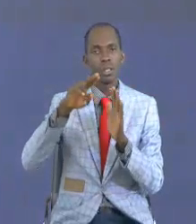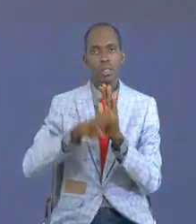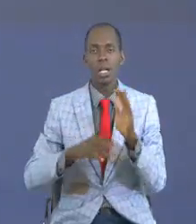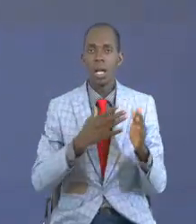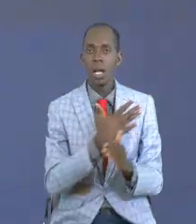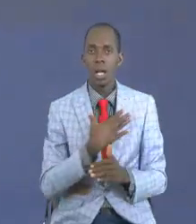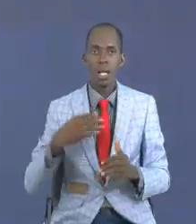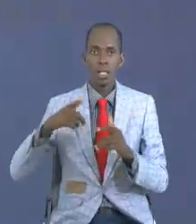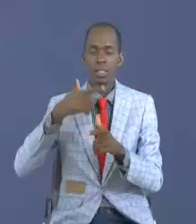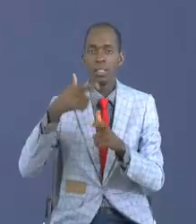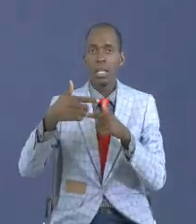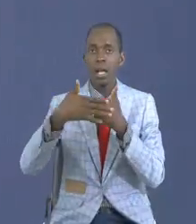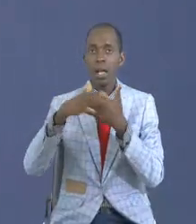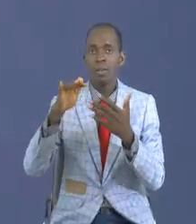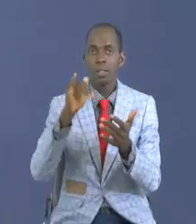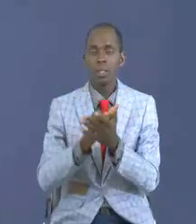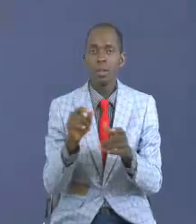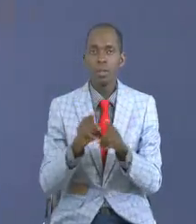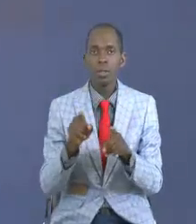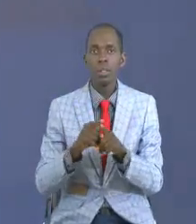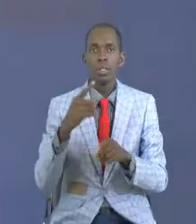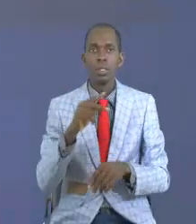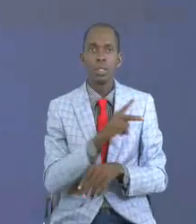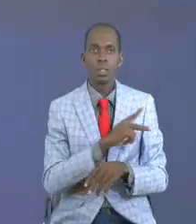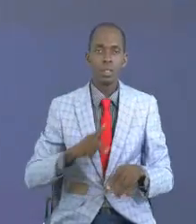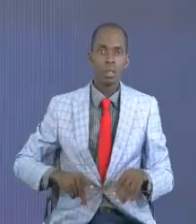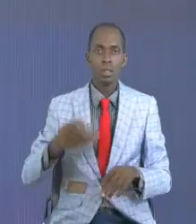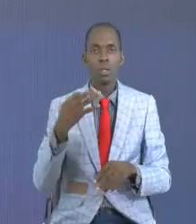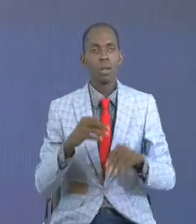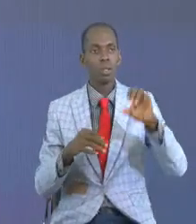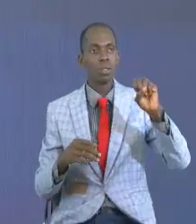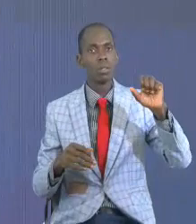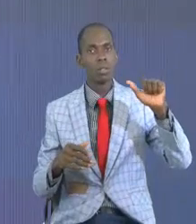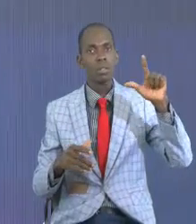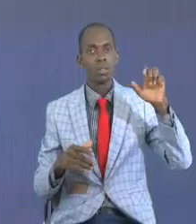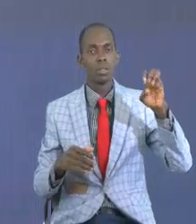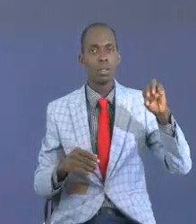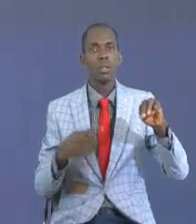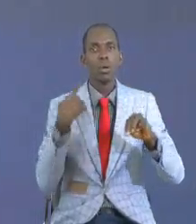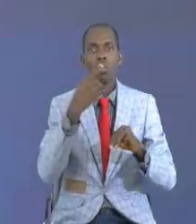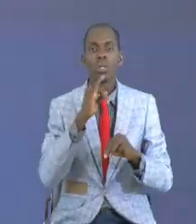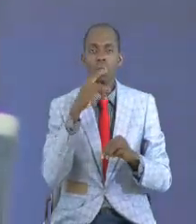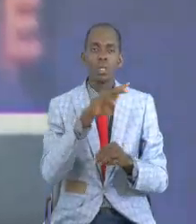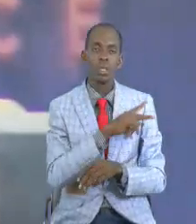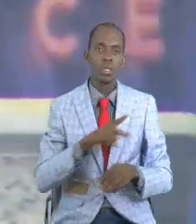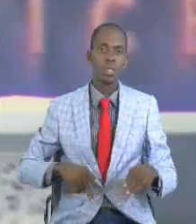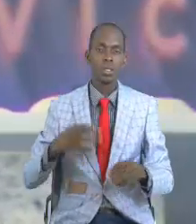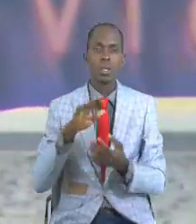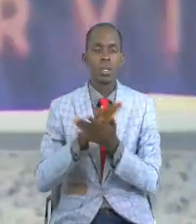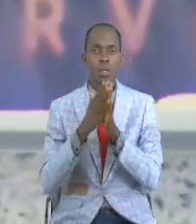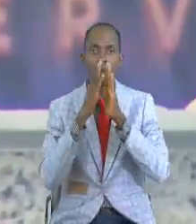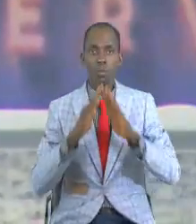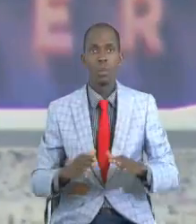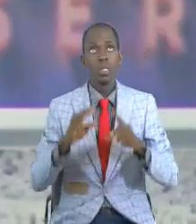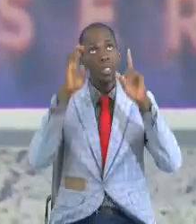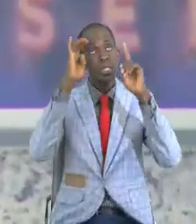after that also the king of Salem, which is the king of peace. He is the king of